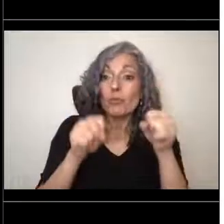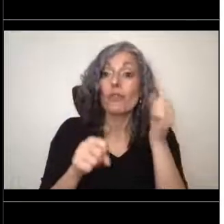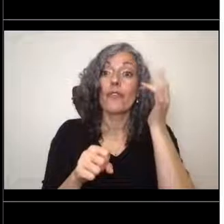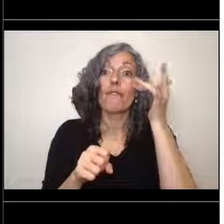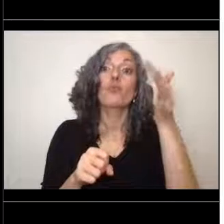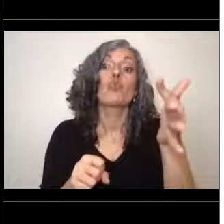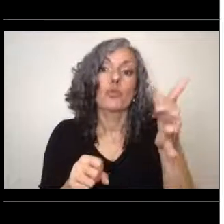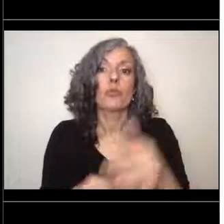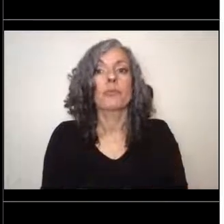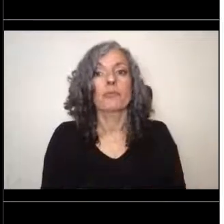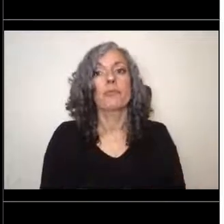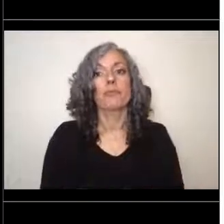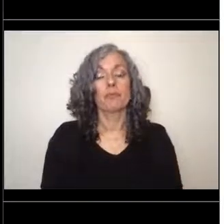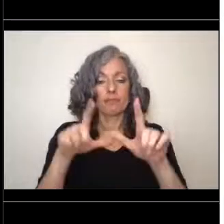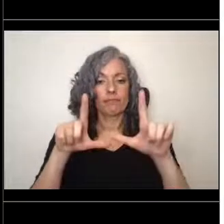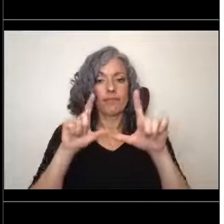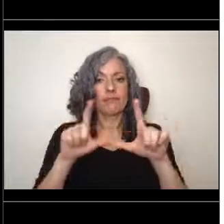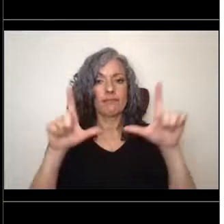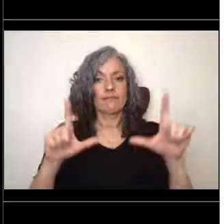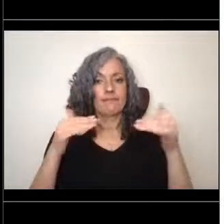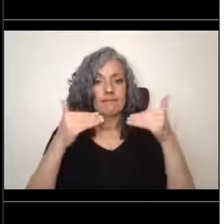cycles. Next slide, please.